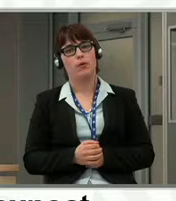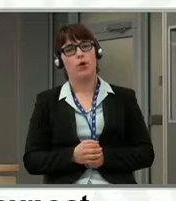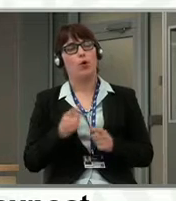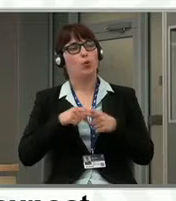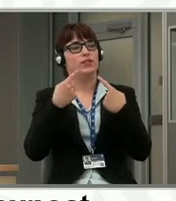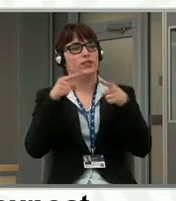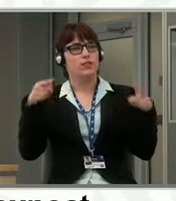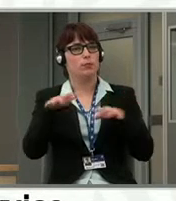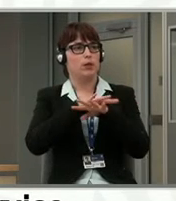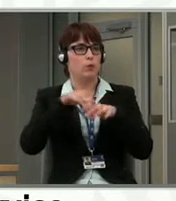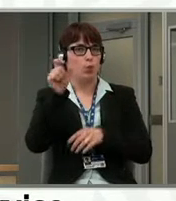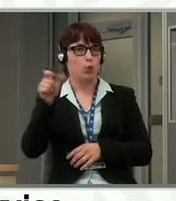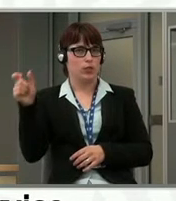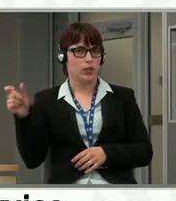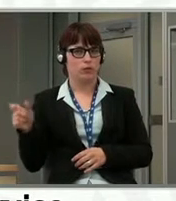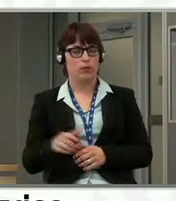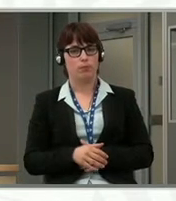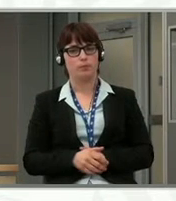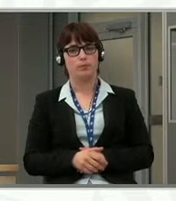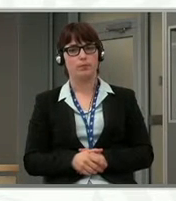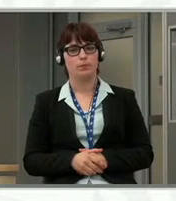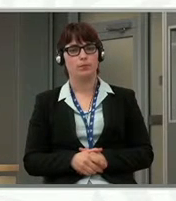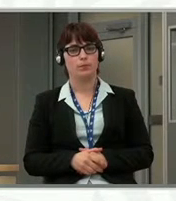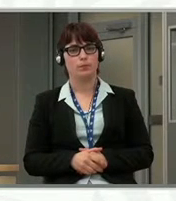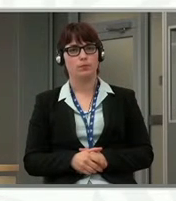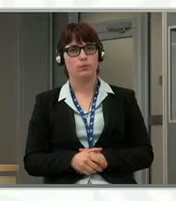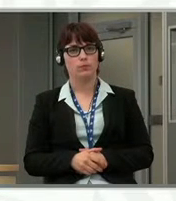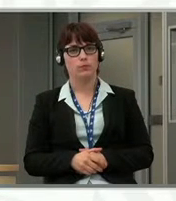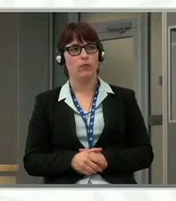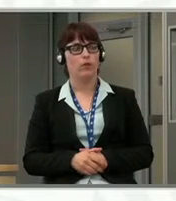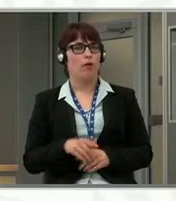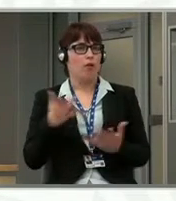providers, and the rest of the society?